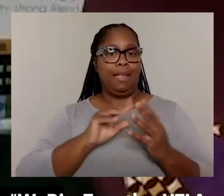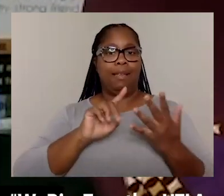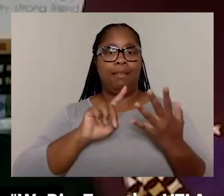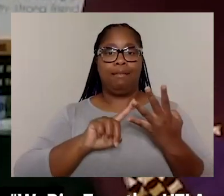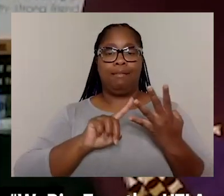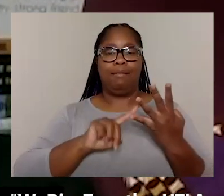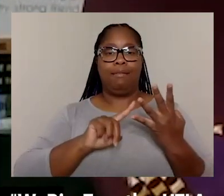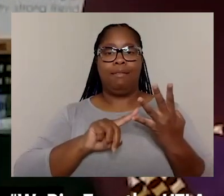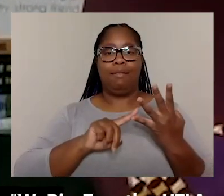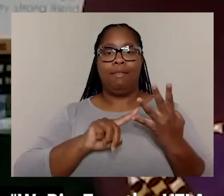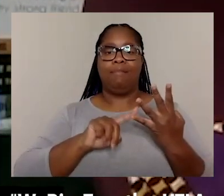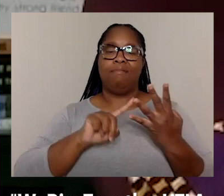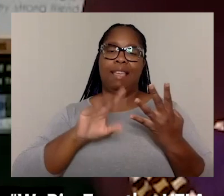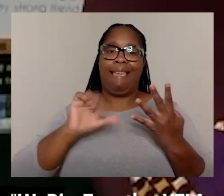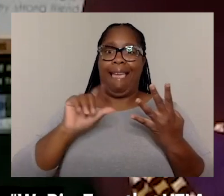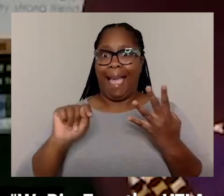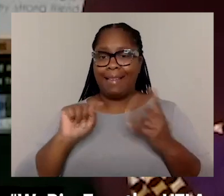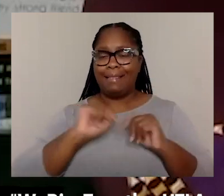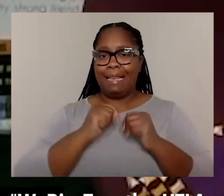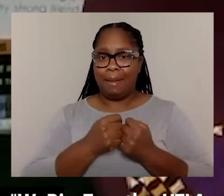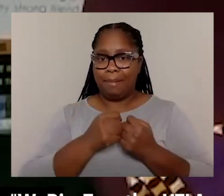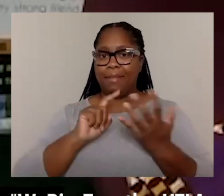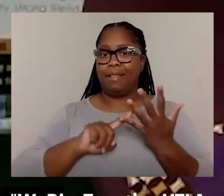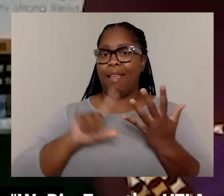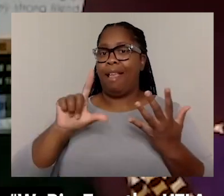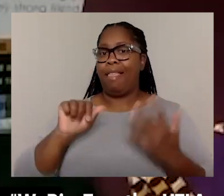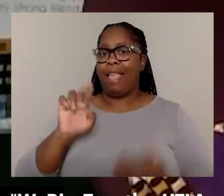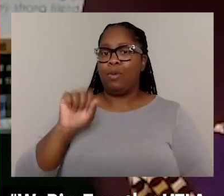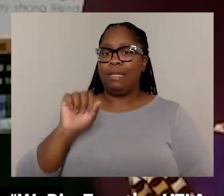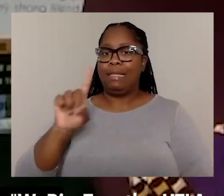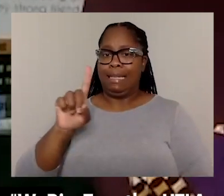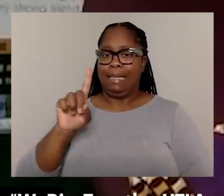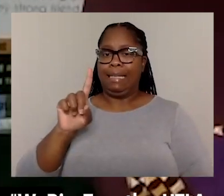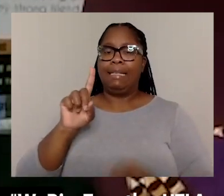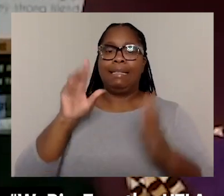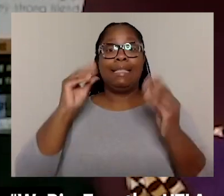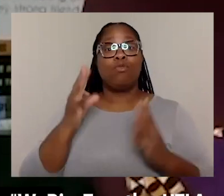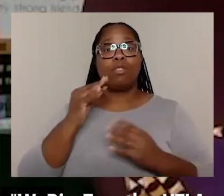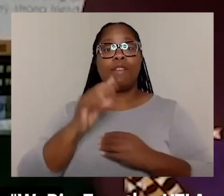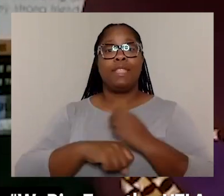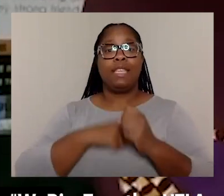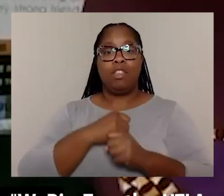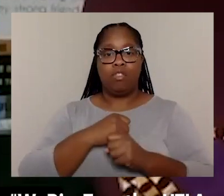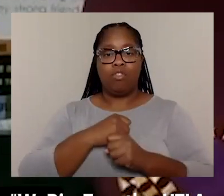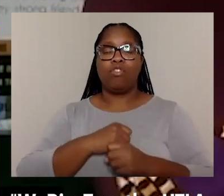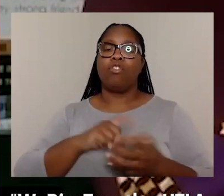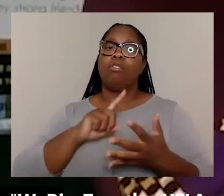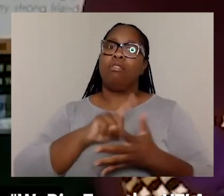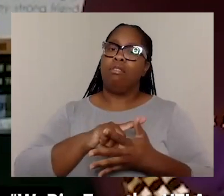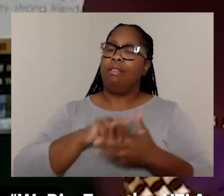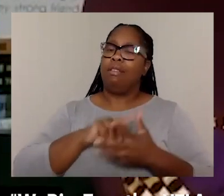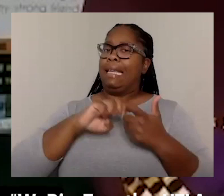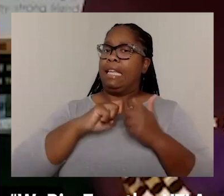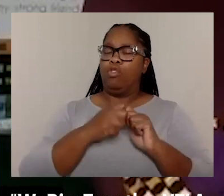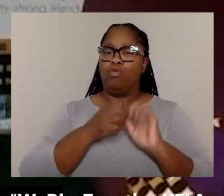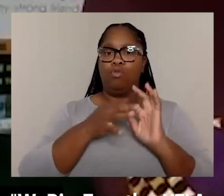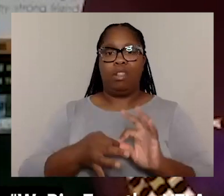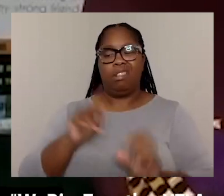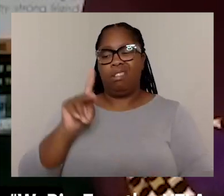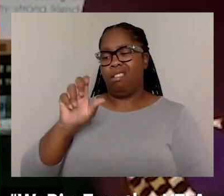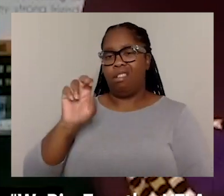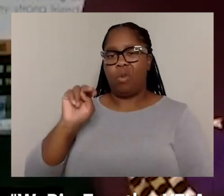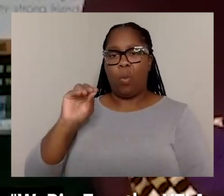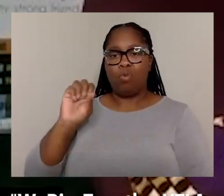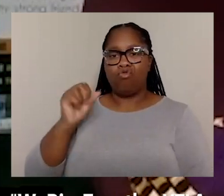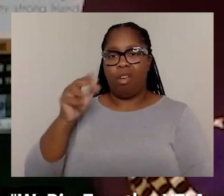LAUSD Teachers of the Year, and the Kenosha and El Camino issues. Crisis distance